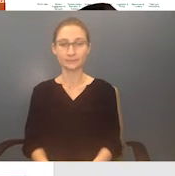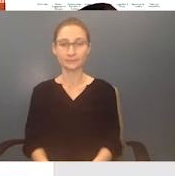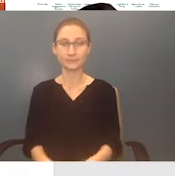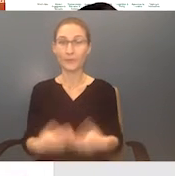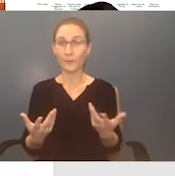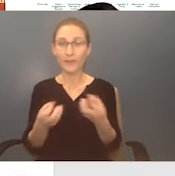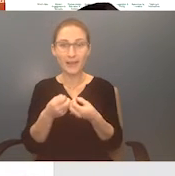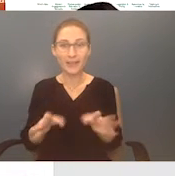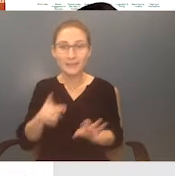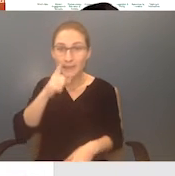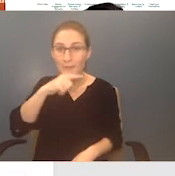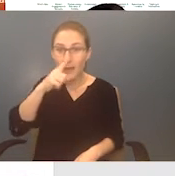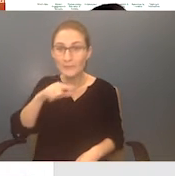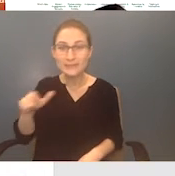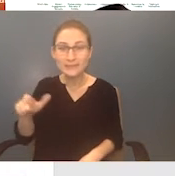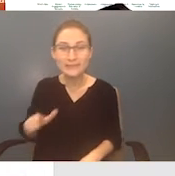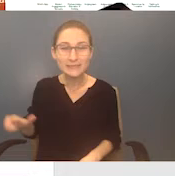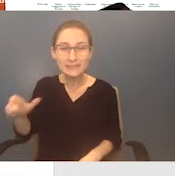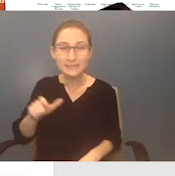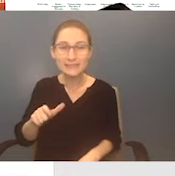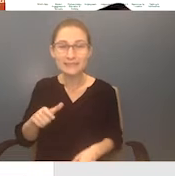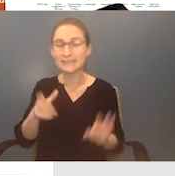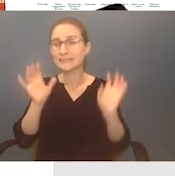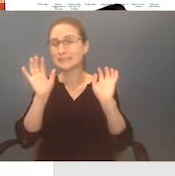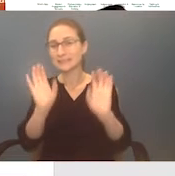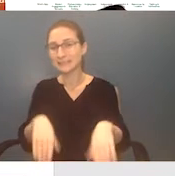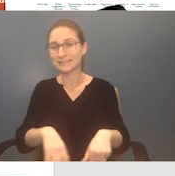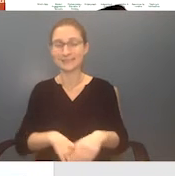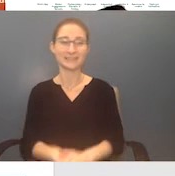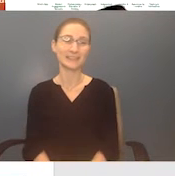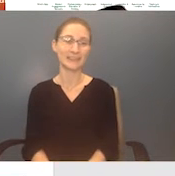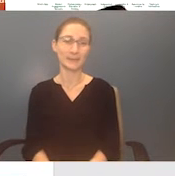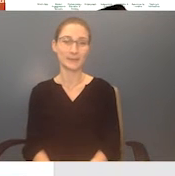Might have lost my mouse. That's all right.